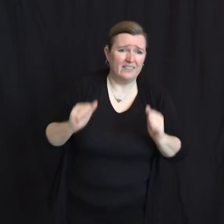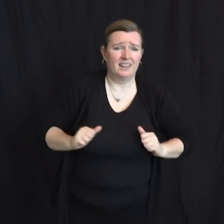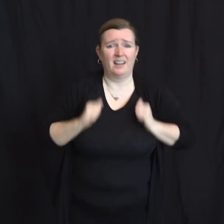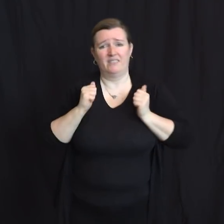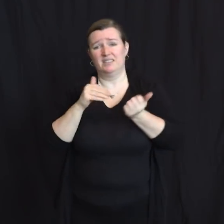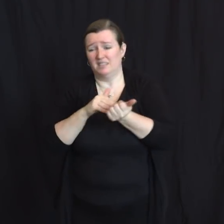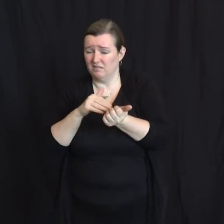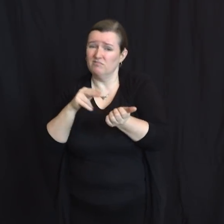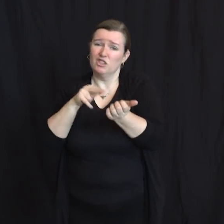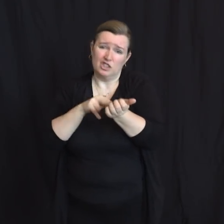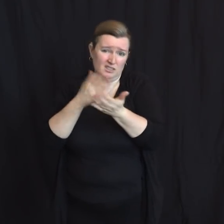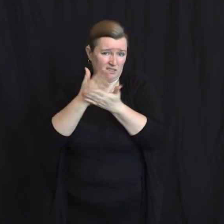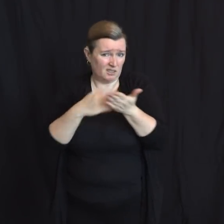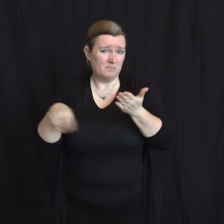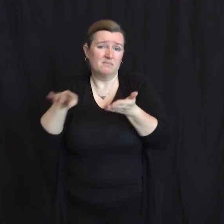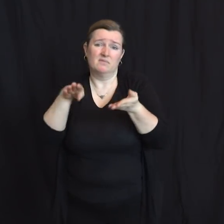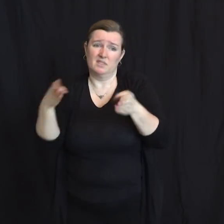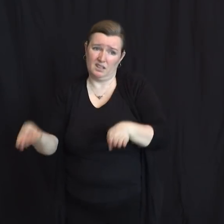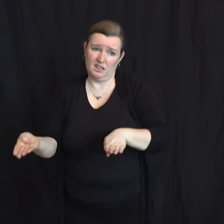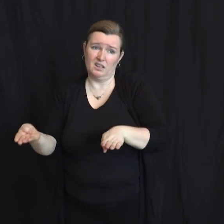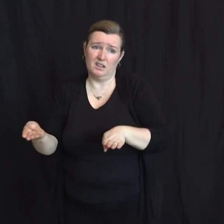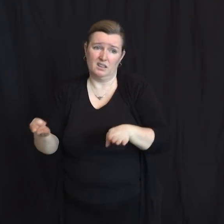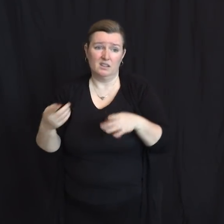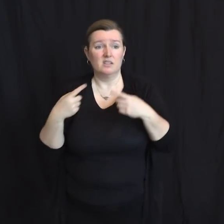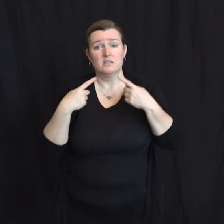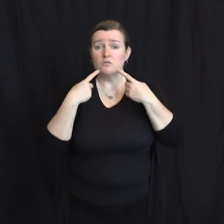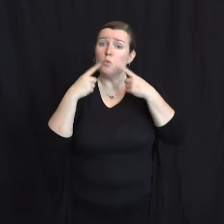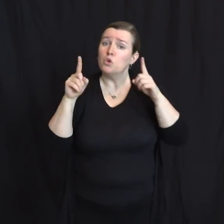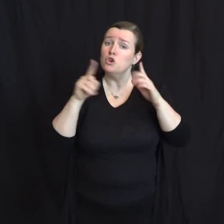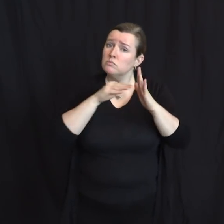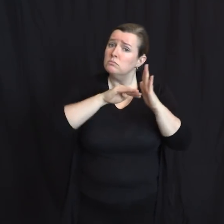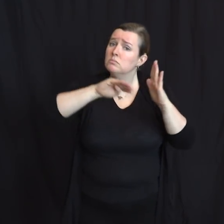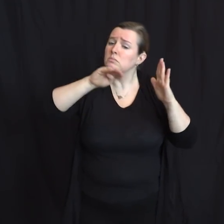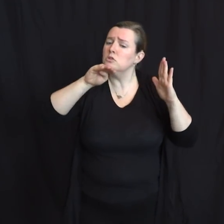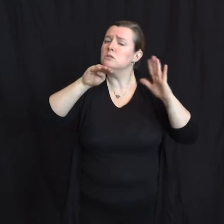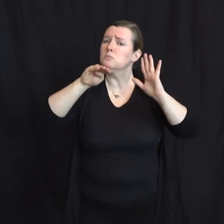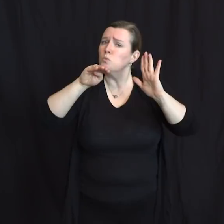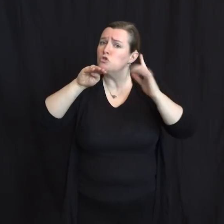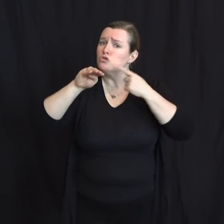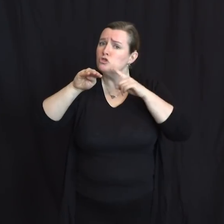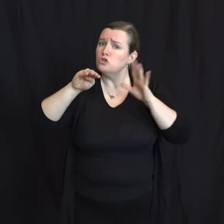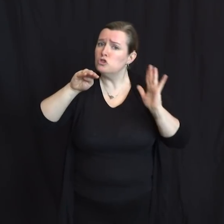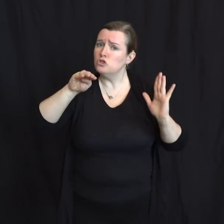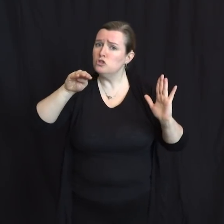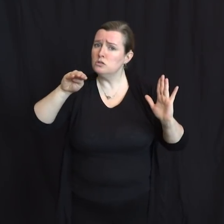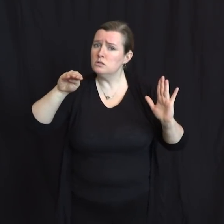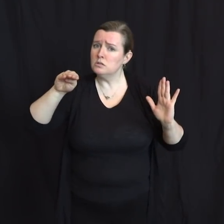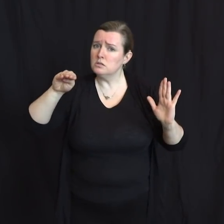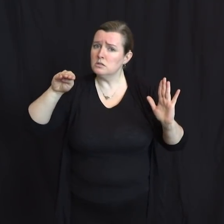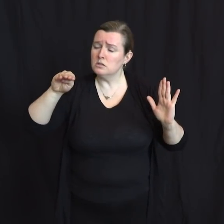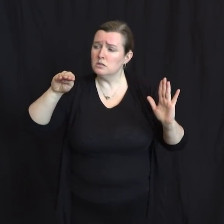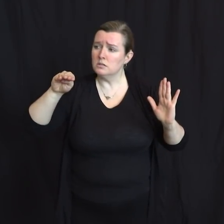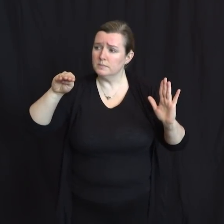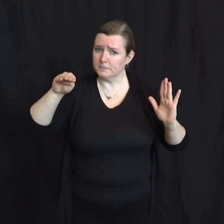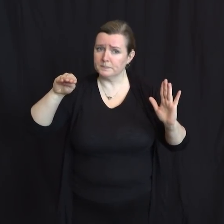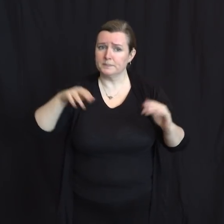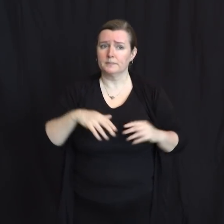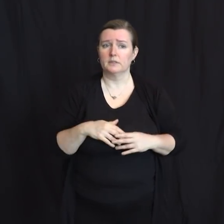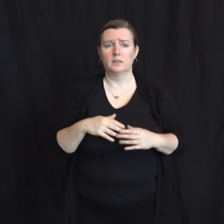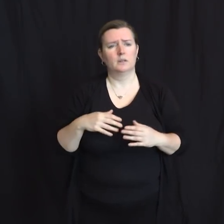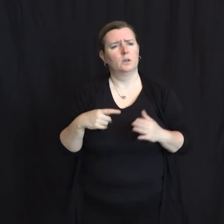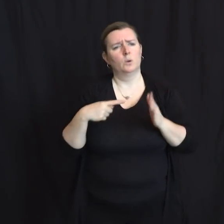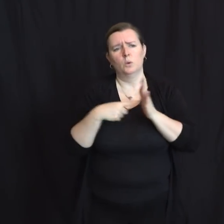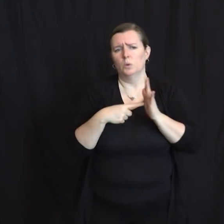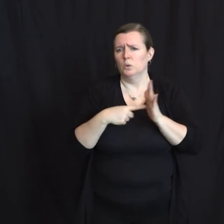family, but it is working. And again, as I began with, we really owe enormous thanks to the governor and the health